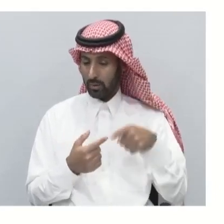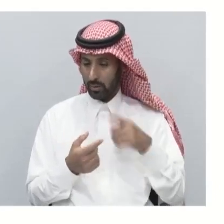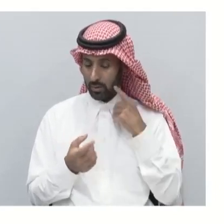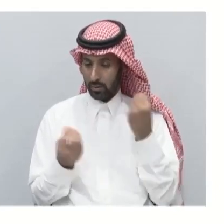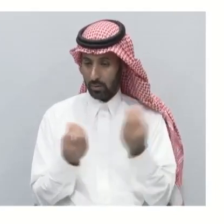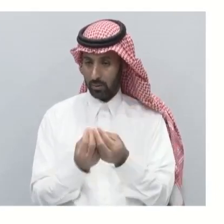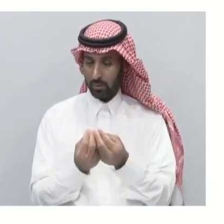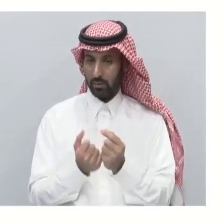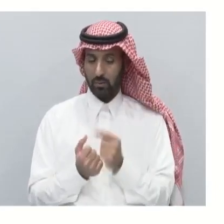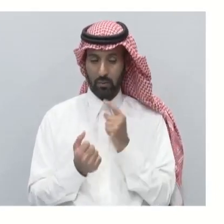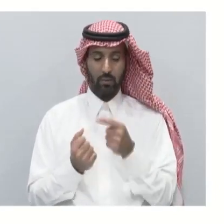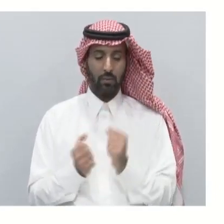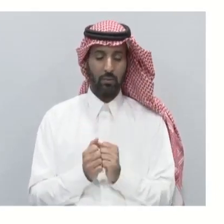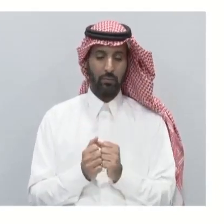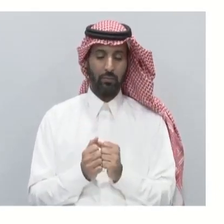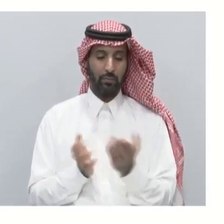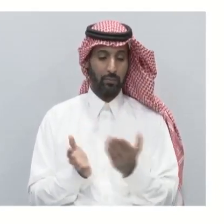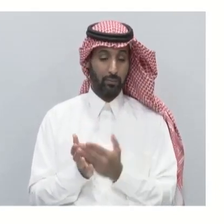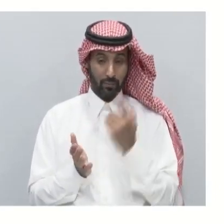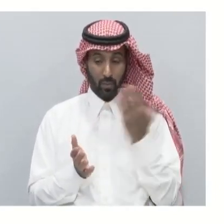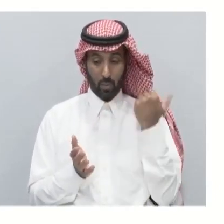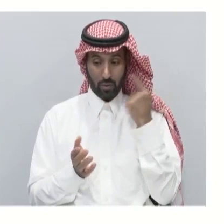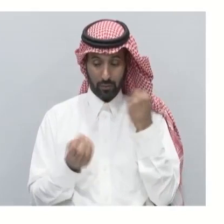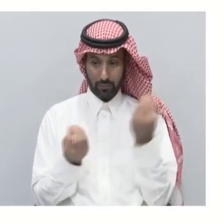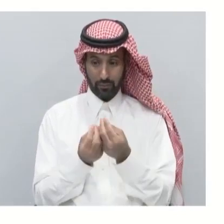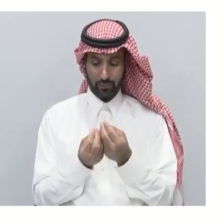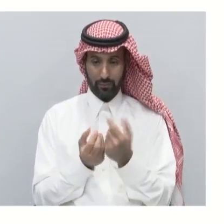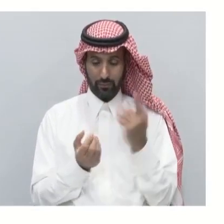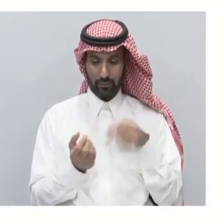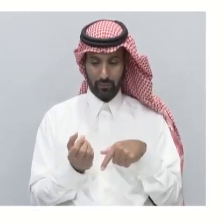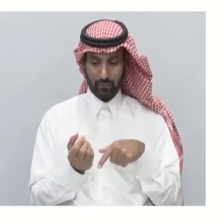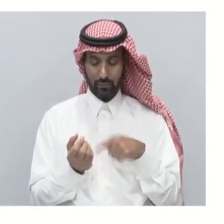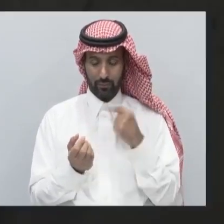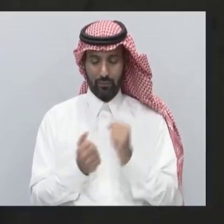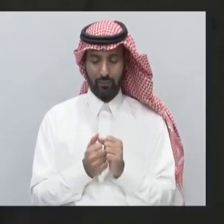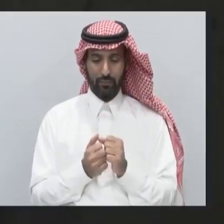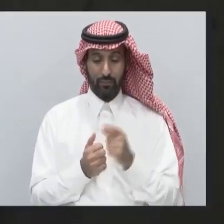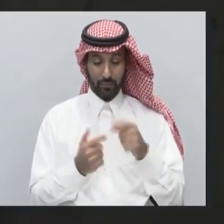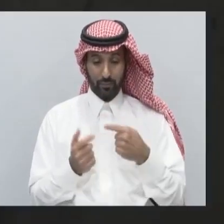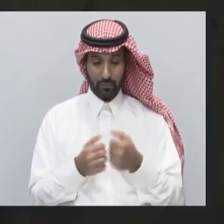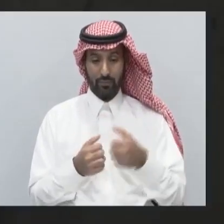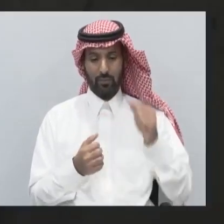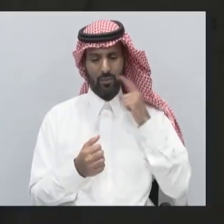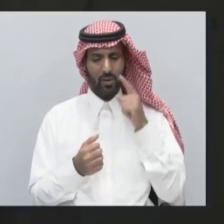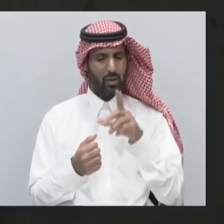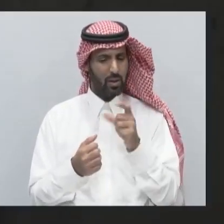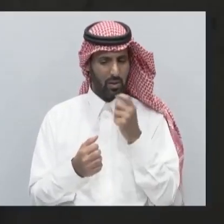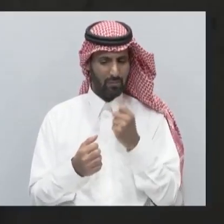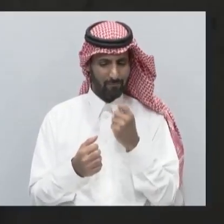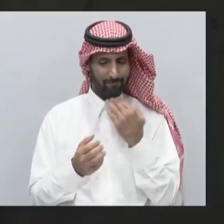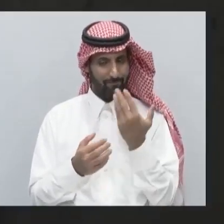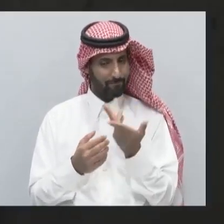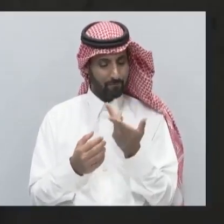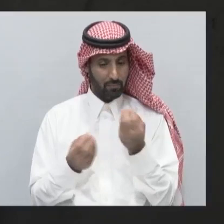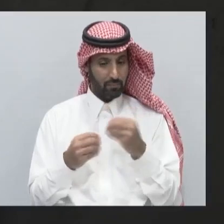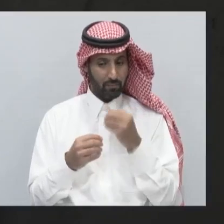together. Here we will having our old days together, and we're having here a little heart because it is